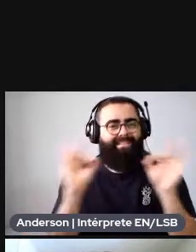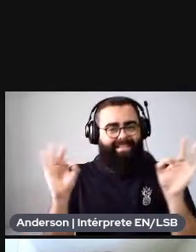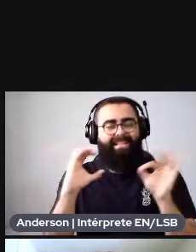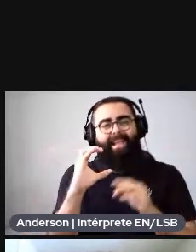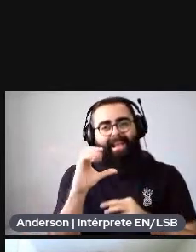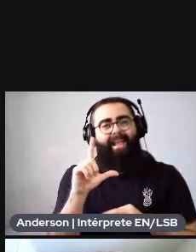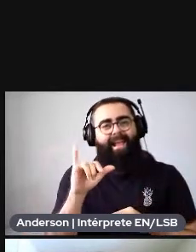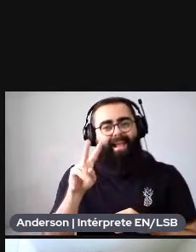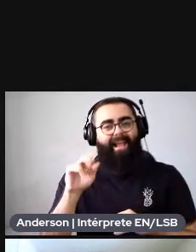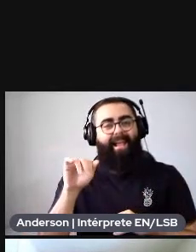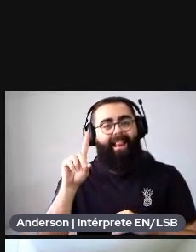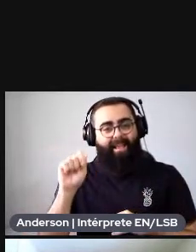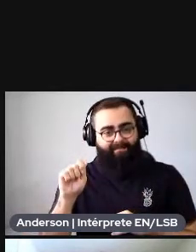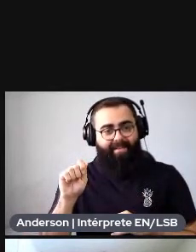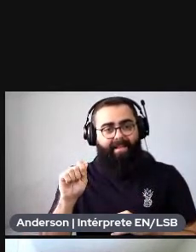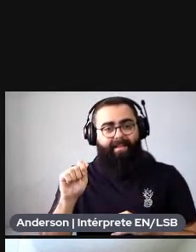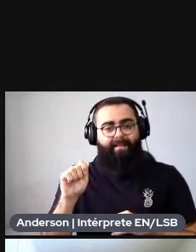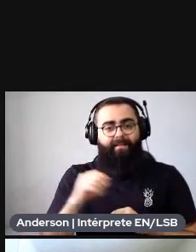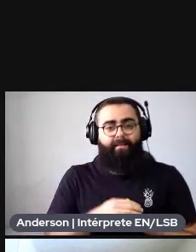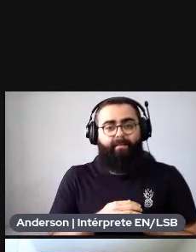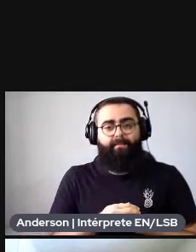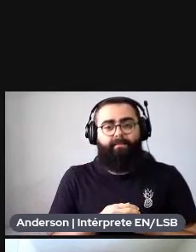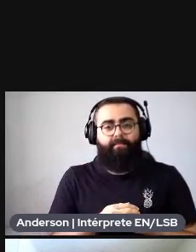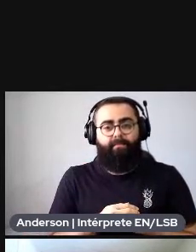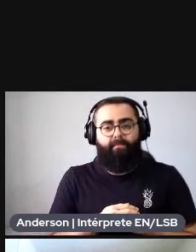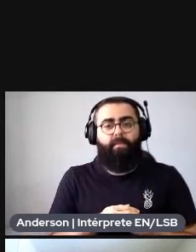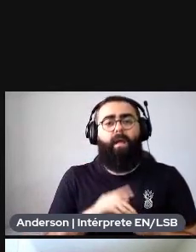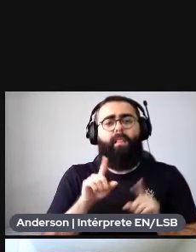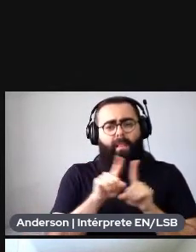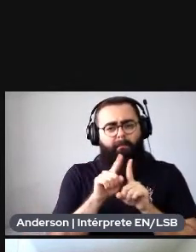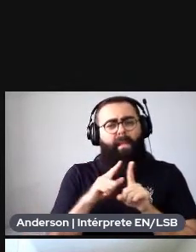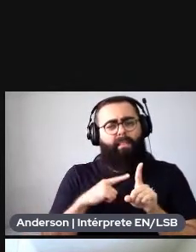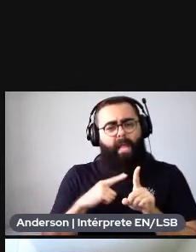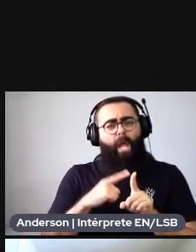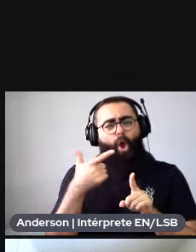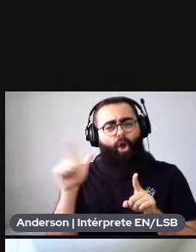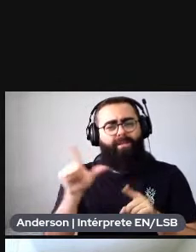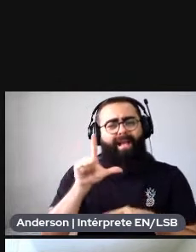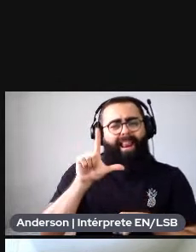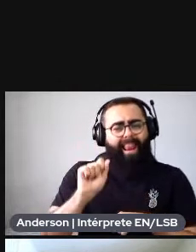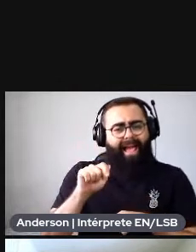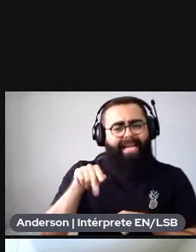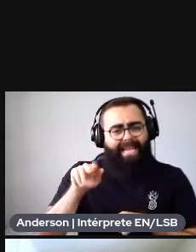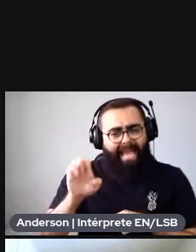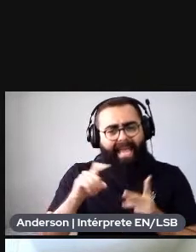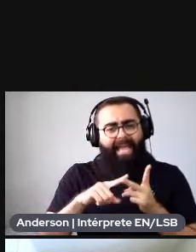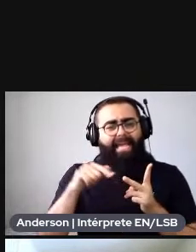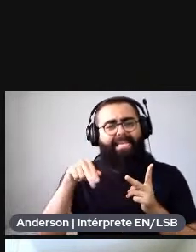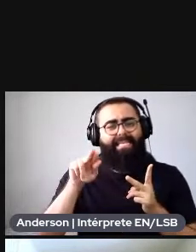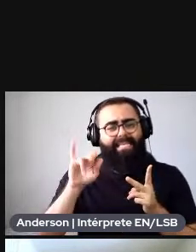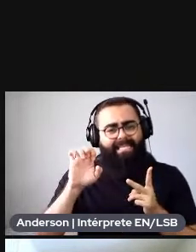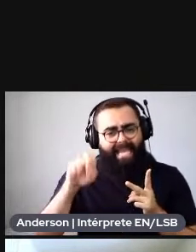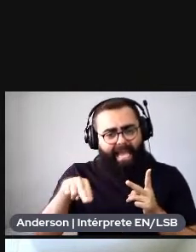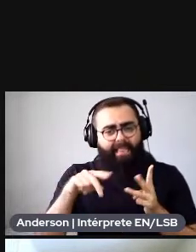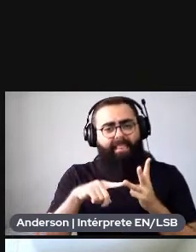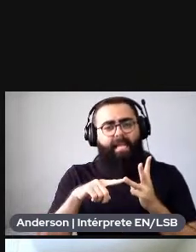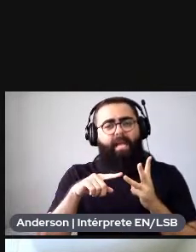some with quien, la que, el que, which all means who, but Locke clearly is